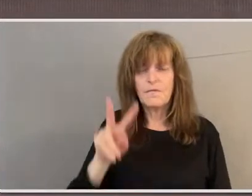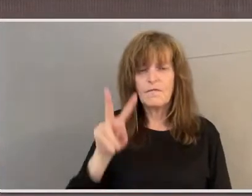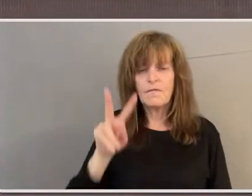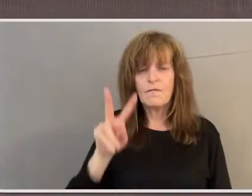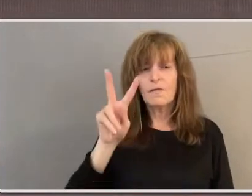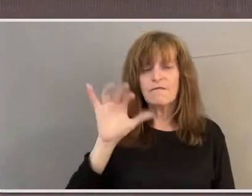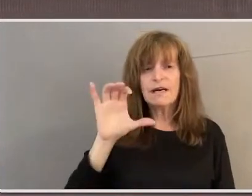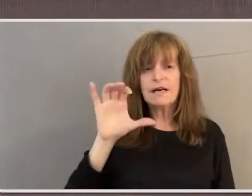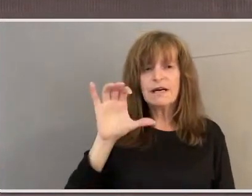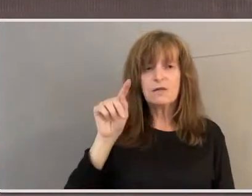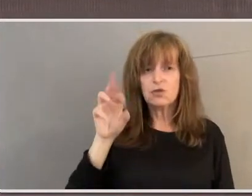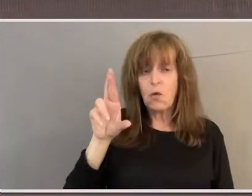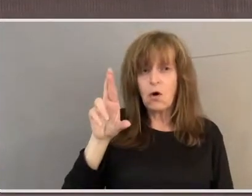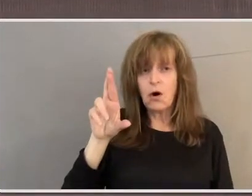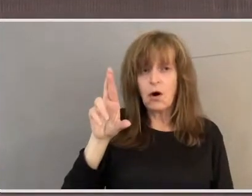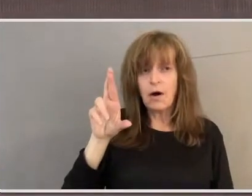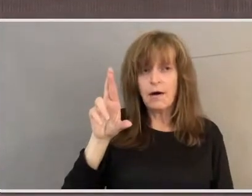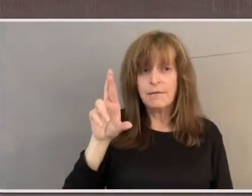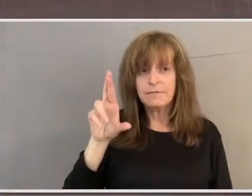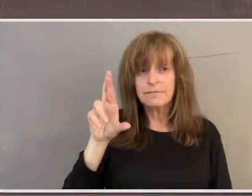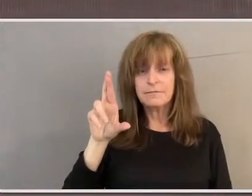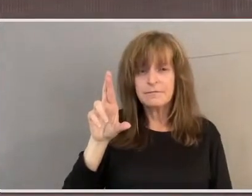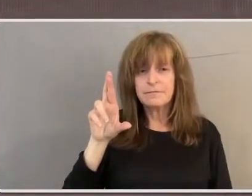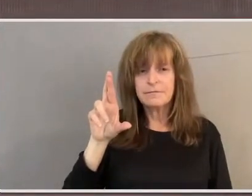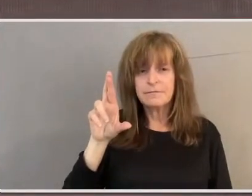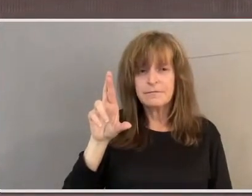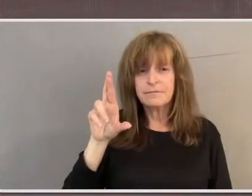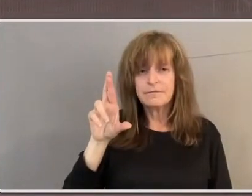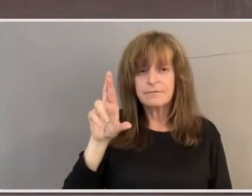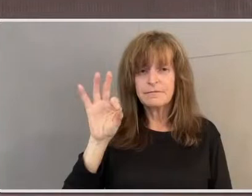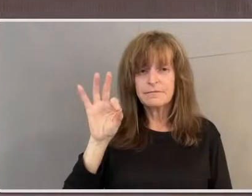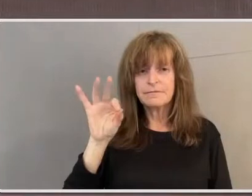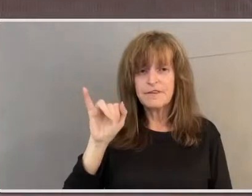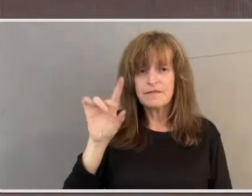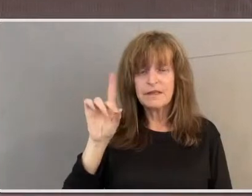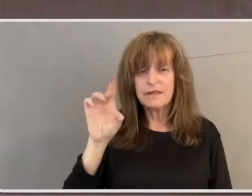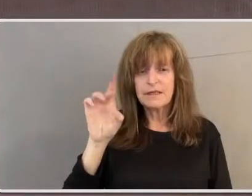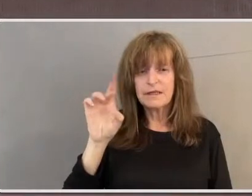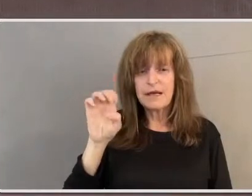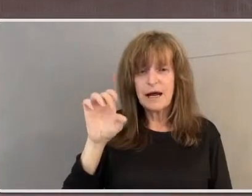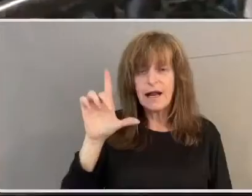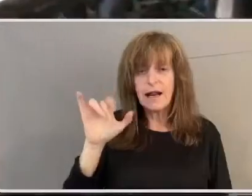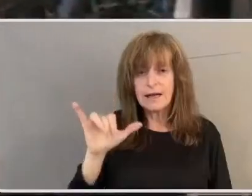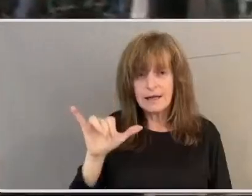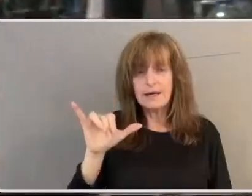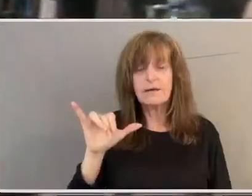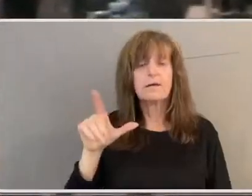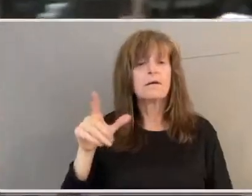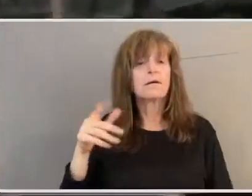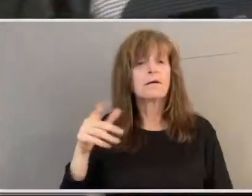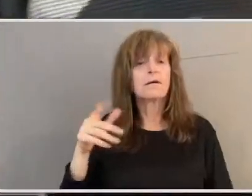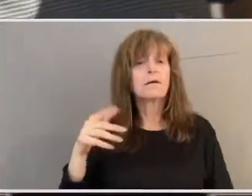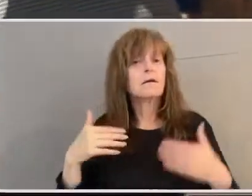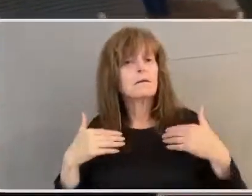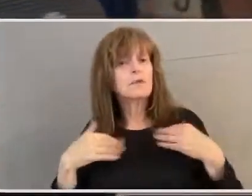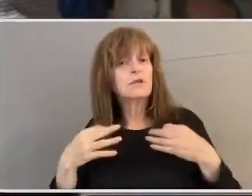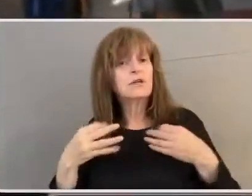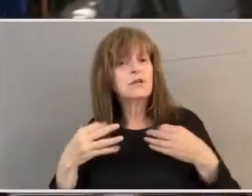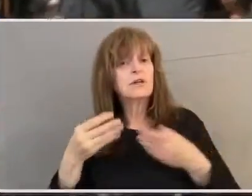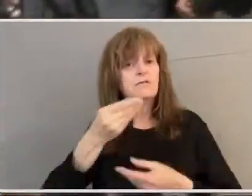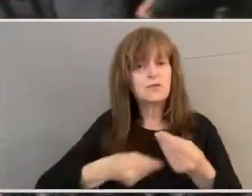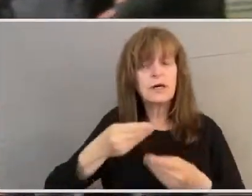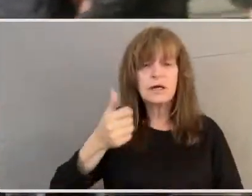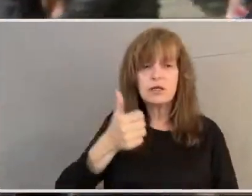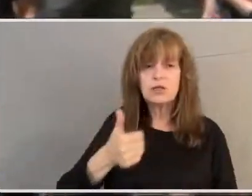Trade. In addition, Minister Fedeli returns as Chair of Cabinet. I would ask Minister Fedeli to come forward and take his oath.